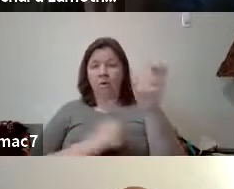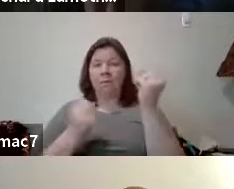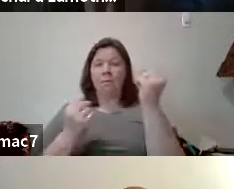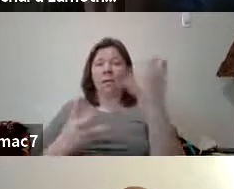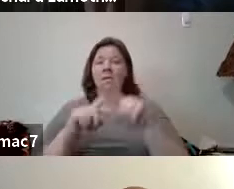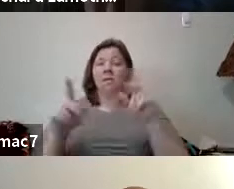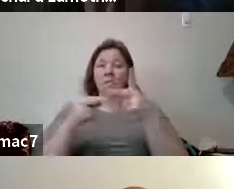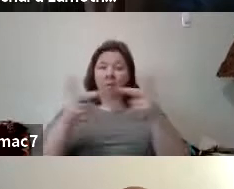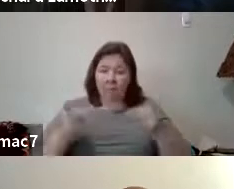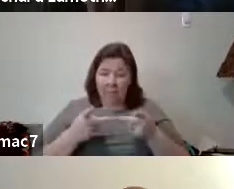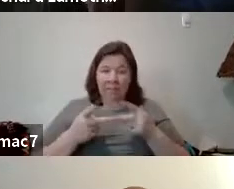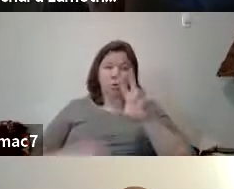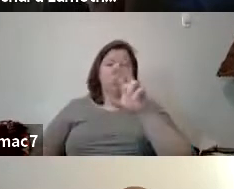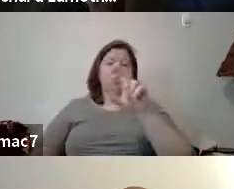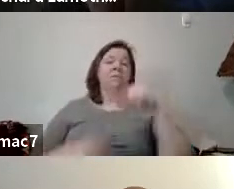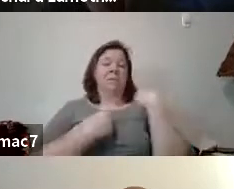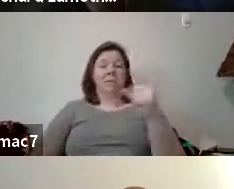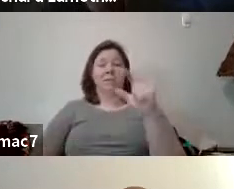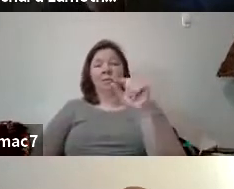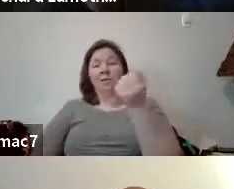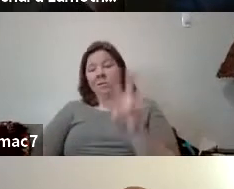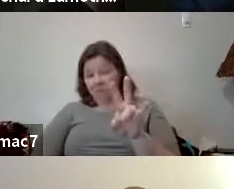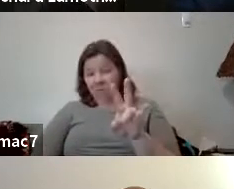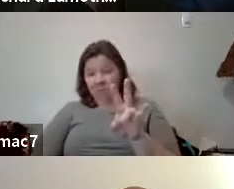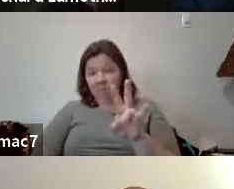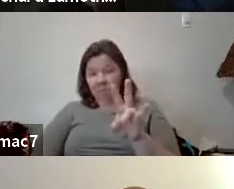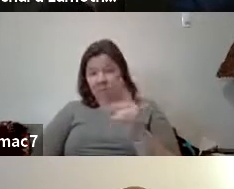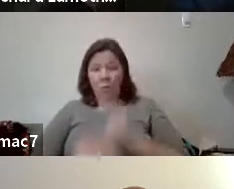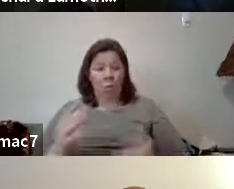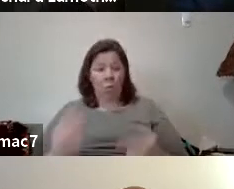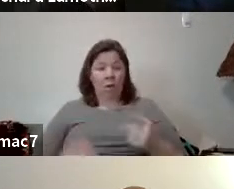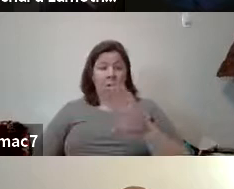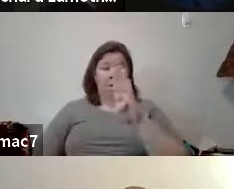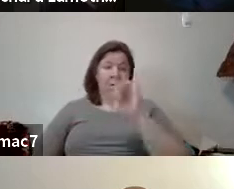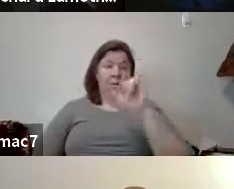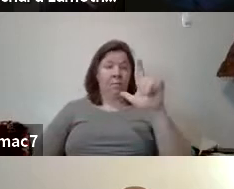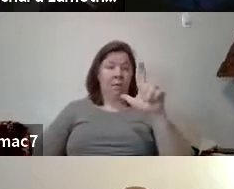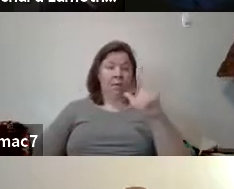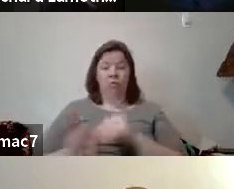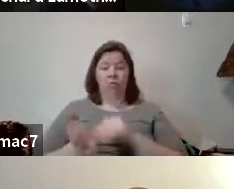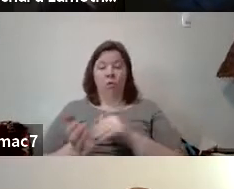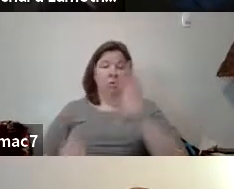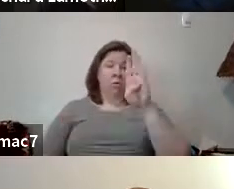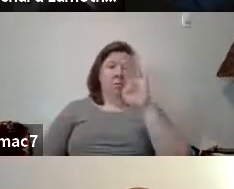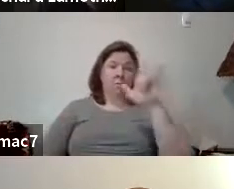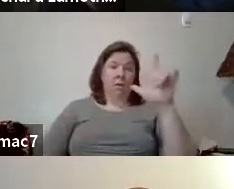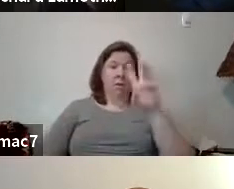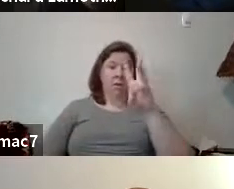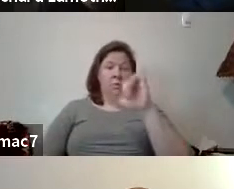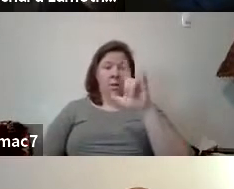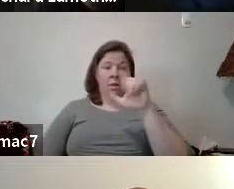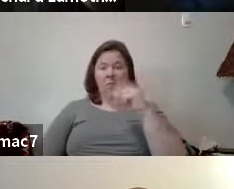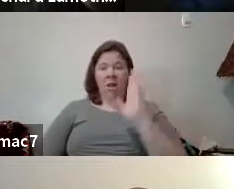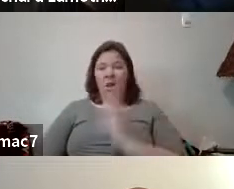places, 2017. But what I want to say from what Dr. Bill Williams just shared with us is that never have I been in a